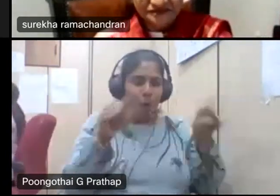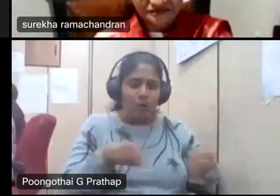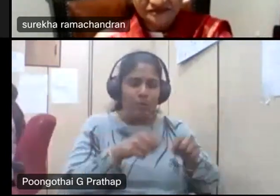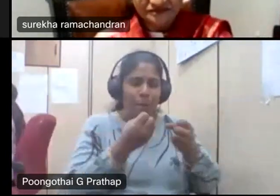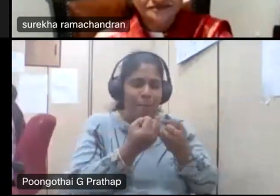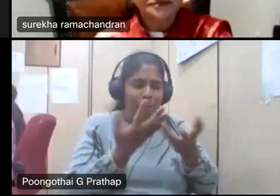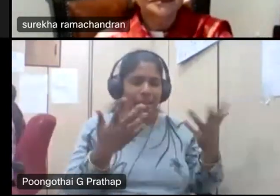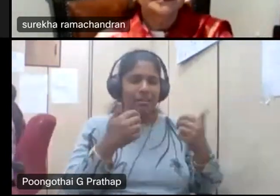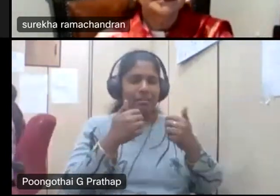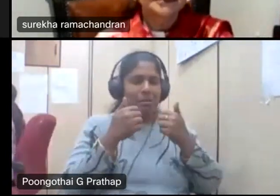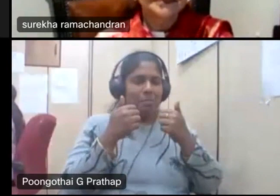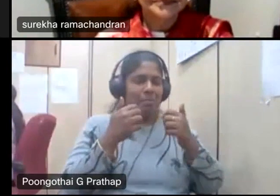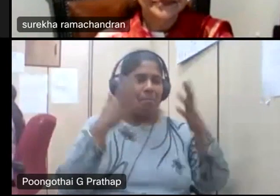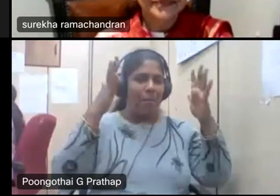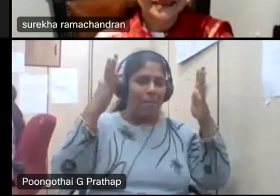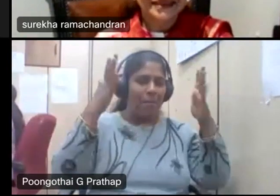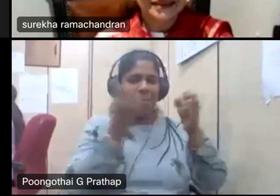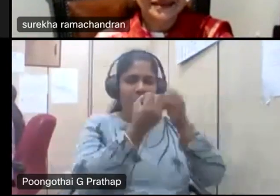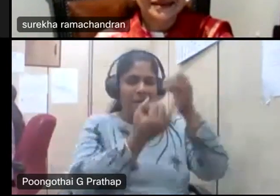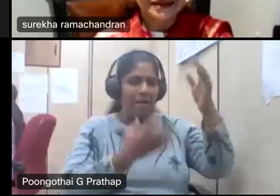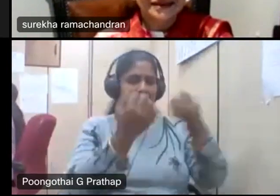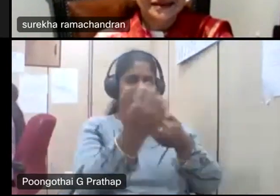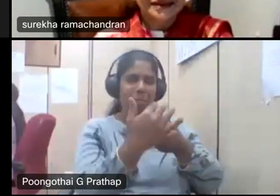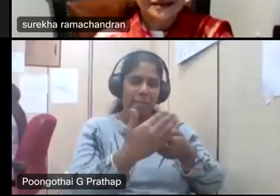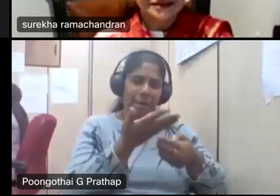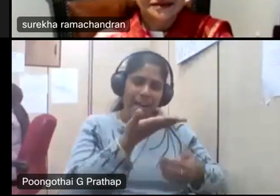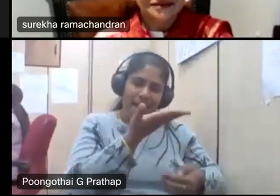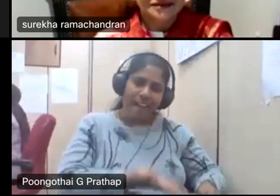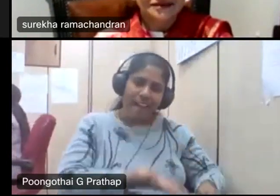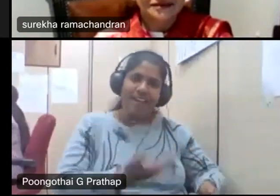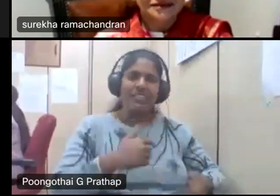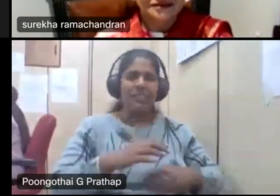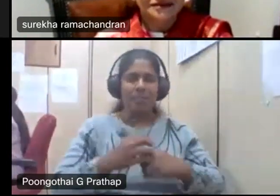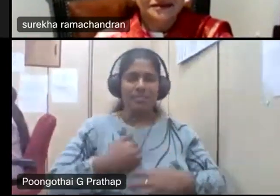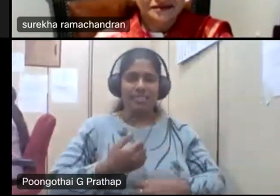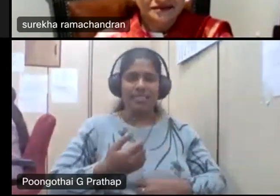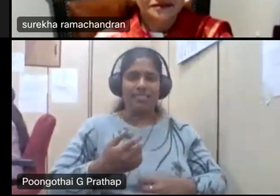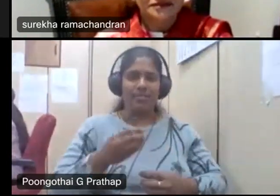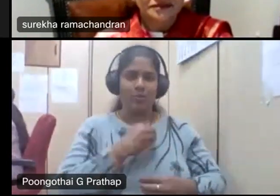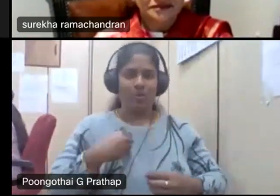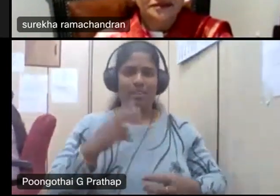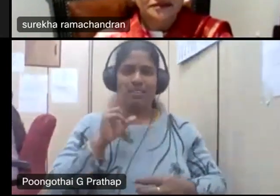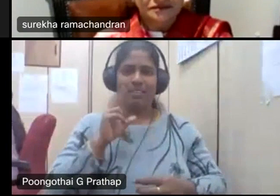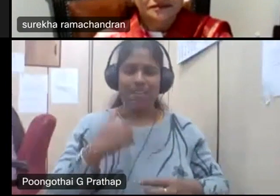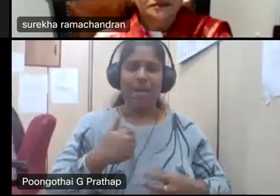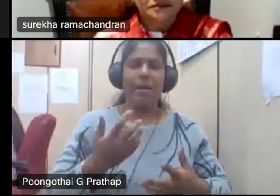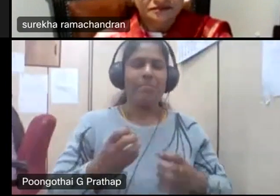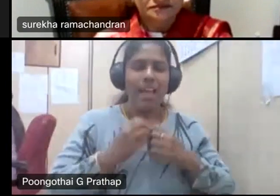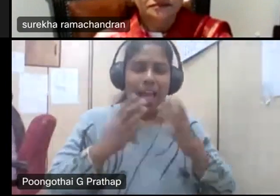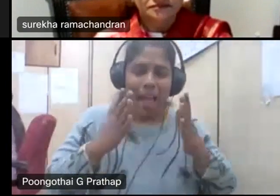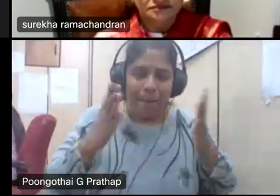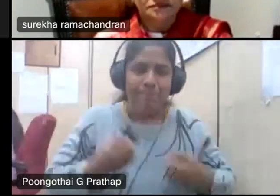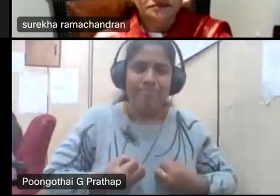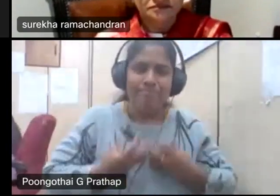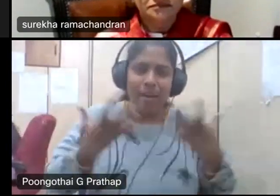So I am privileged, and if time permits later on also, because this was a very short time that we had and understood